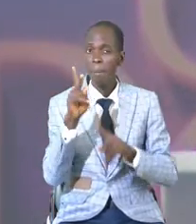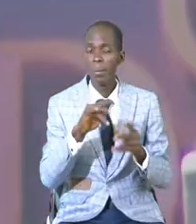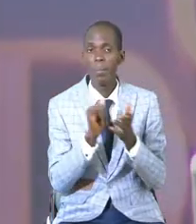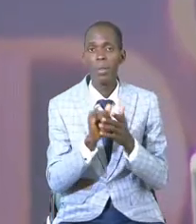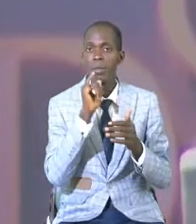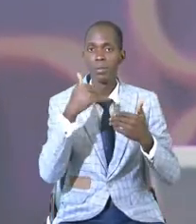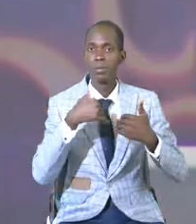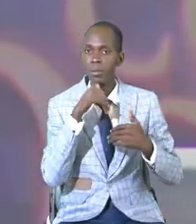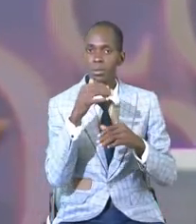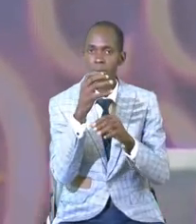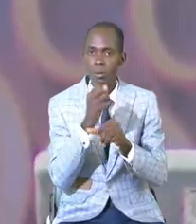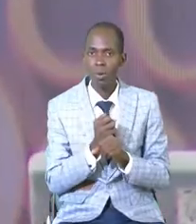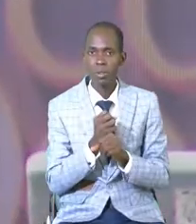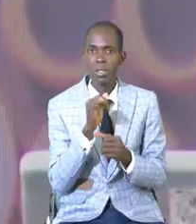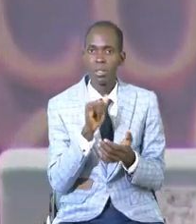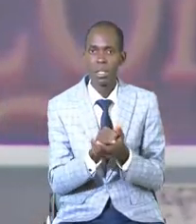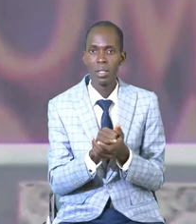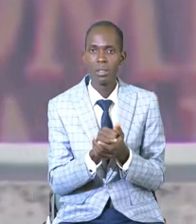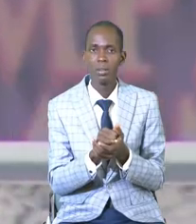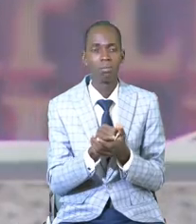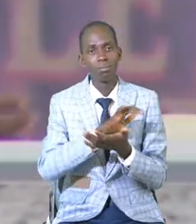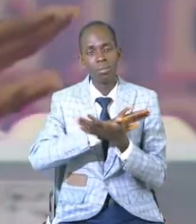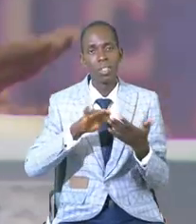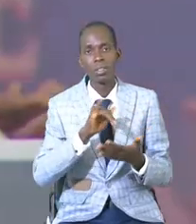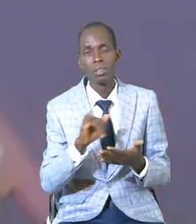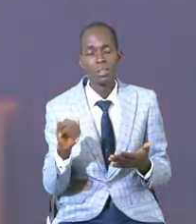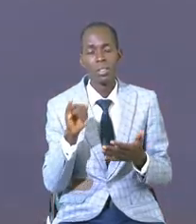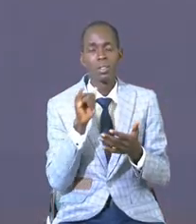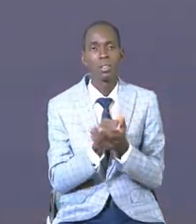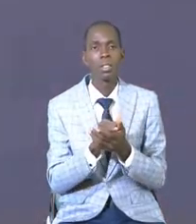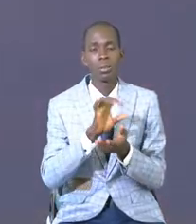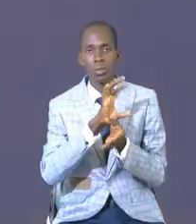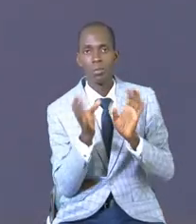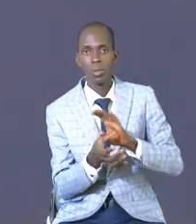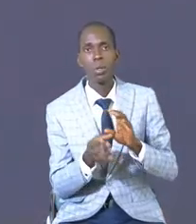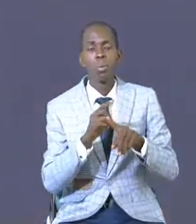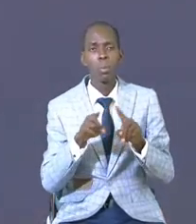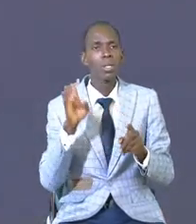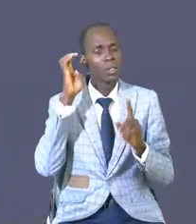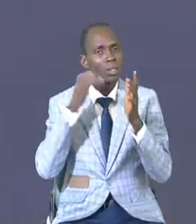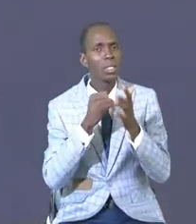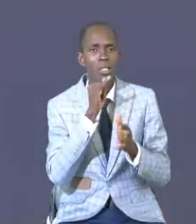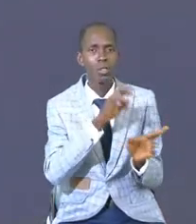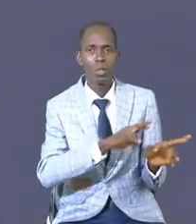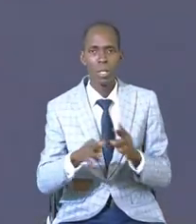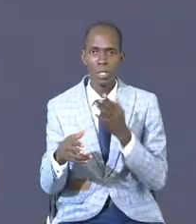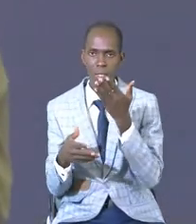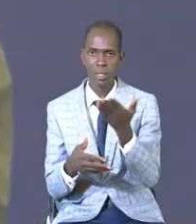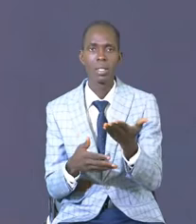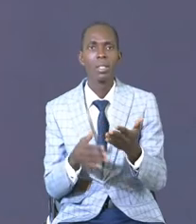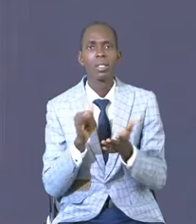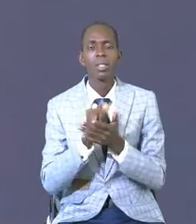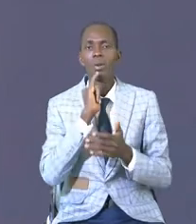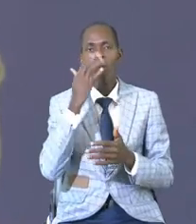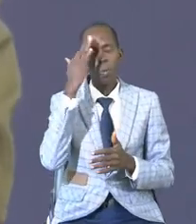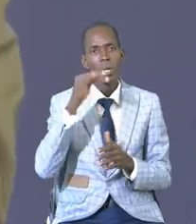that cleansing, that conversion, that salvation, but it's already there. That's why he has given us the message. Go tell them